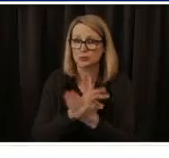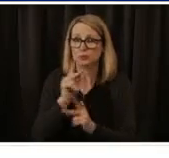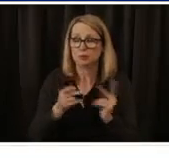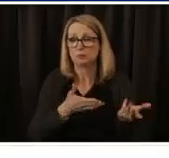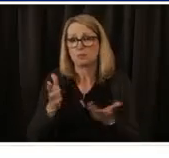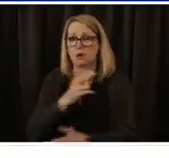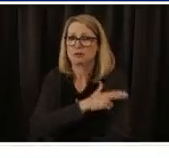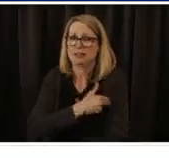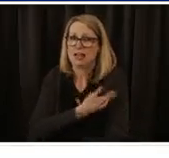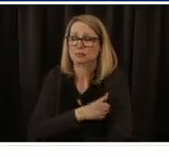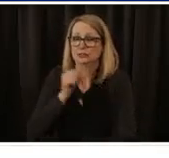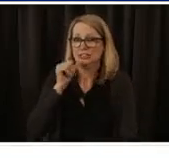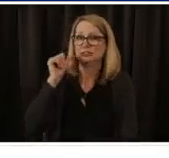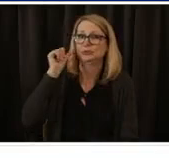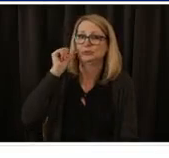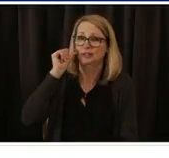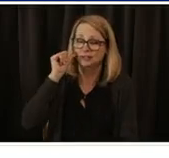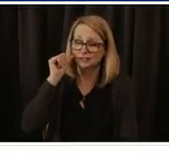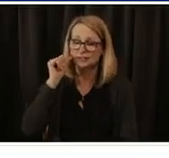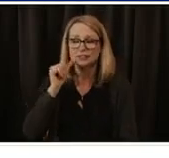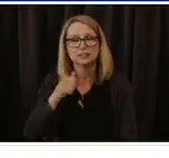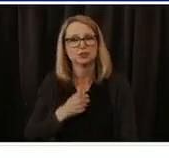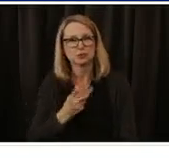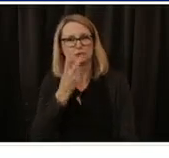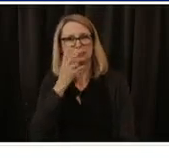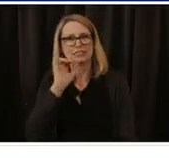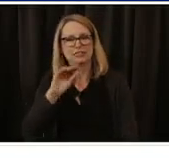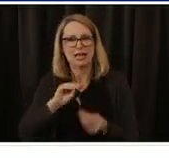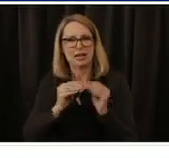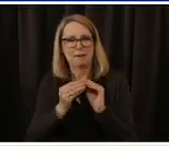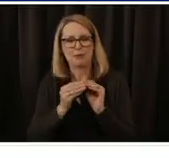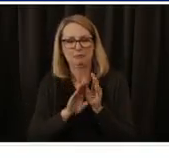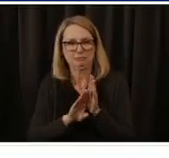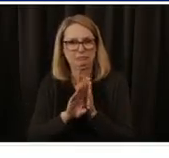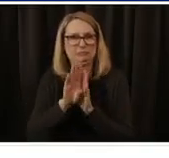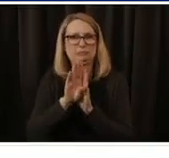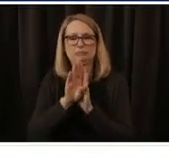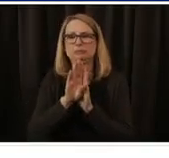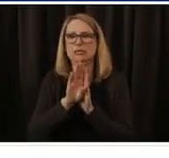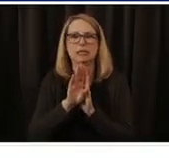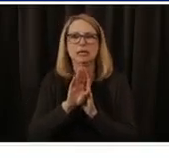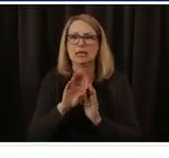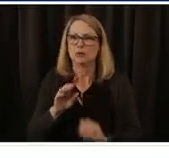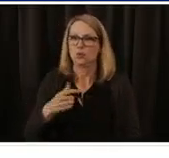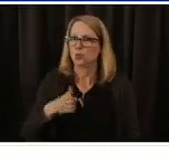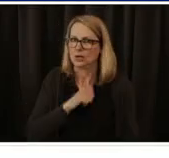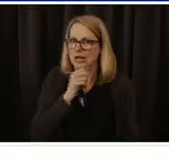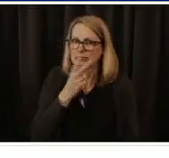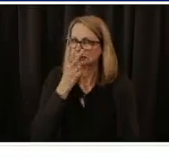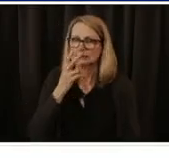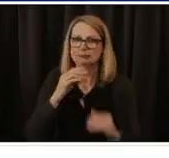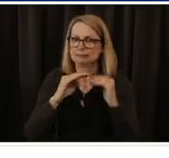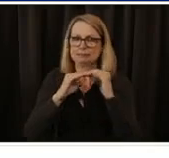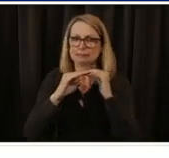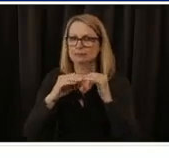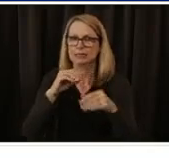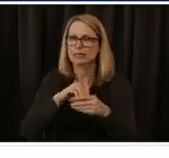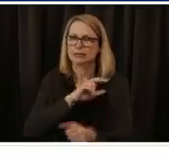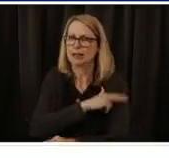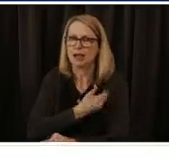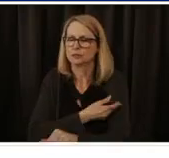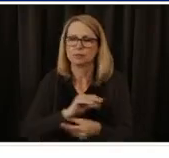from yesterday. So continuing to see that upward trend here, really not seeing clear signs of stabilization in our hospitalization numbers right